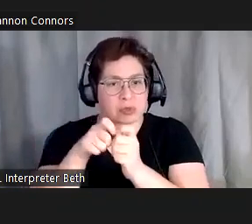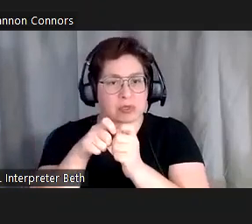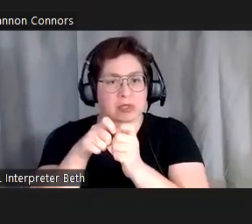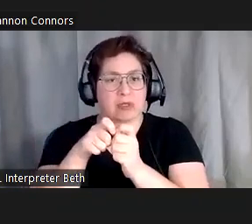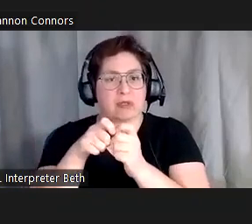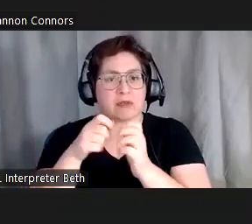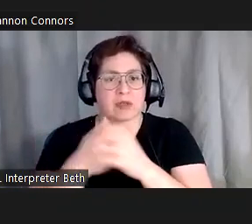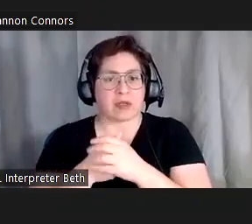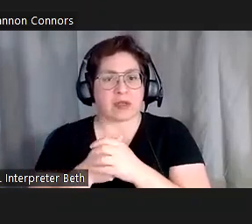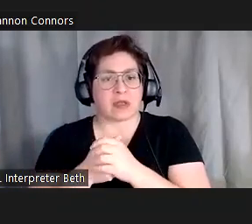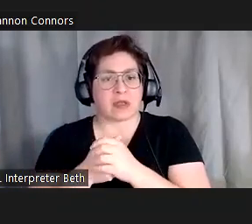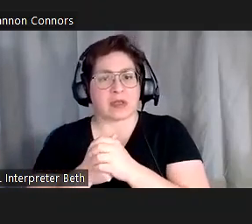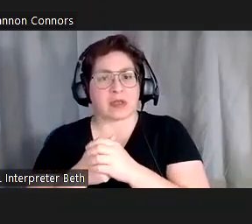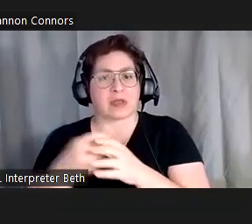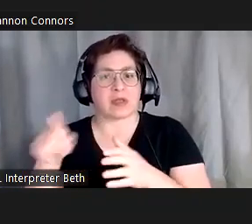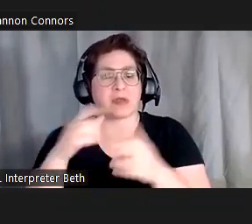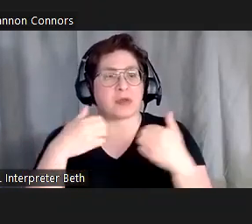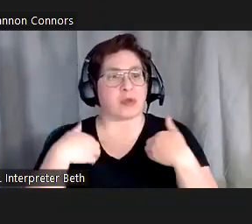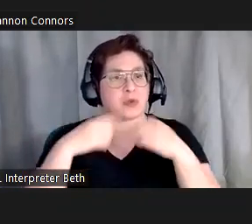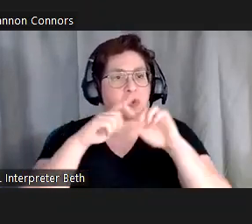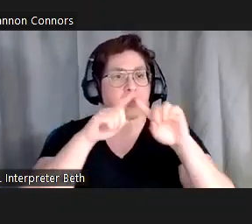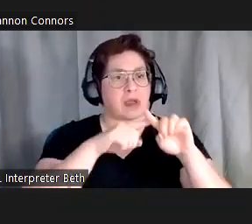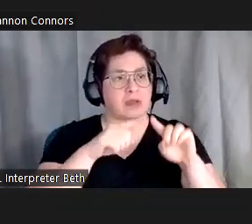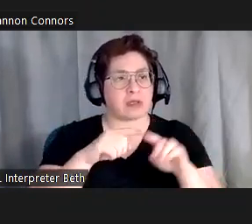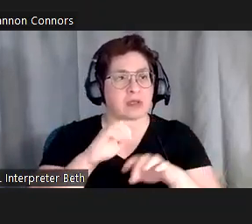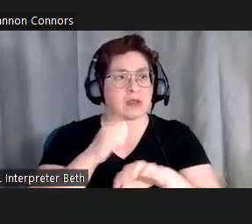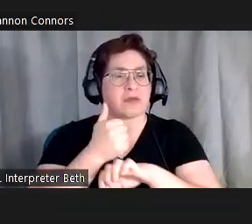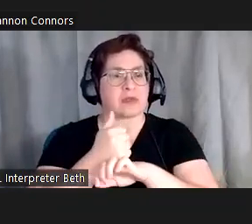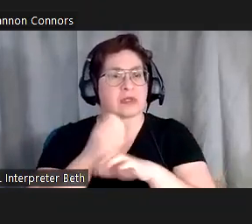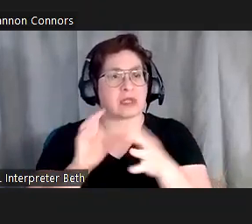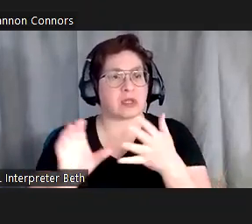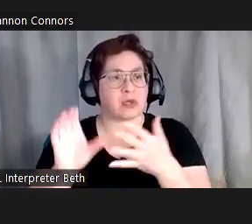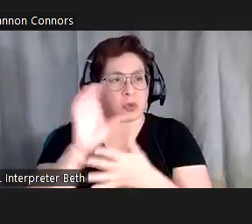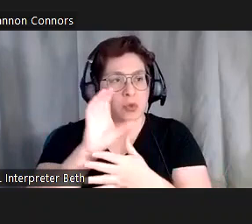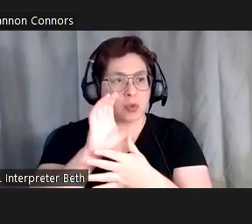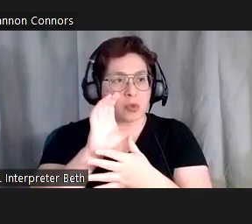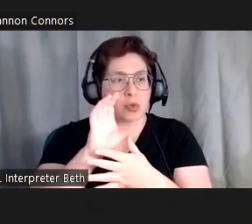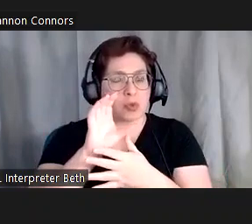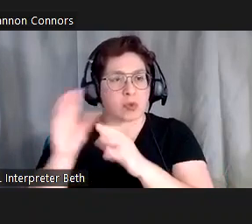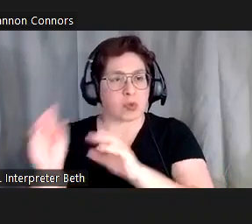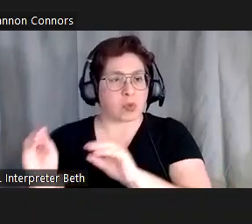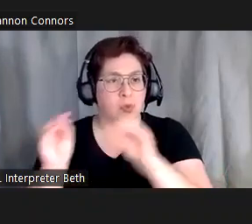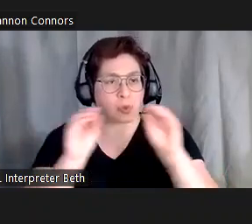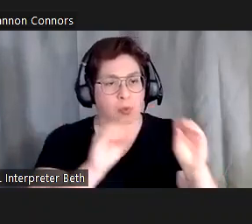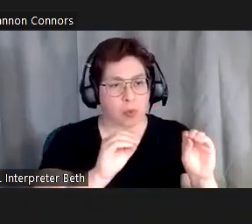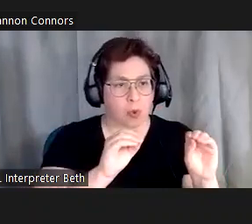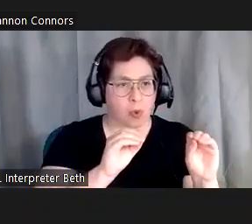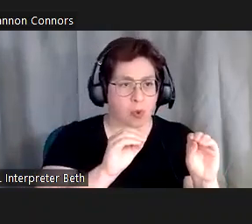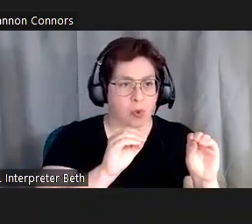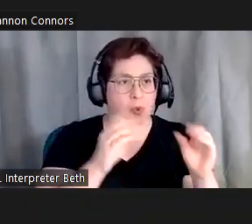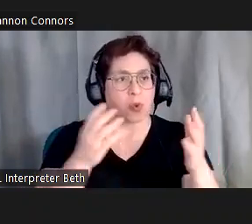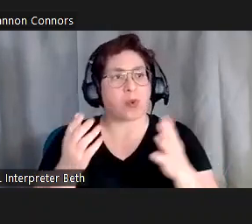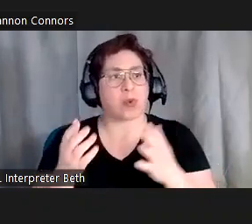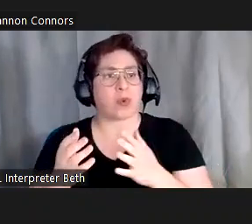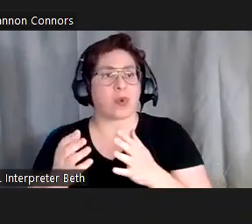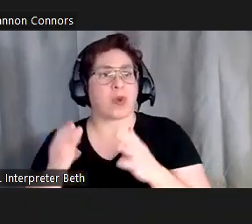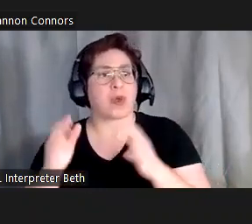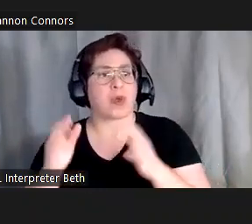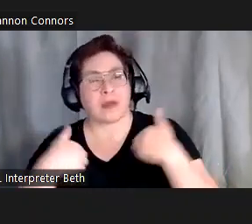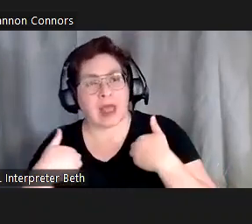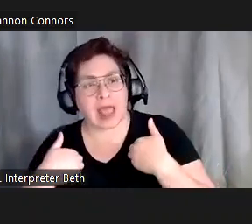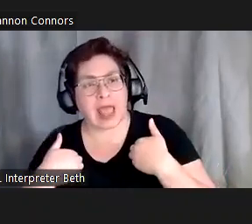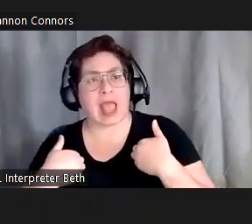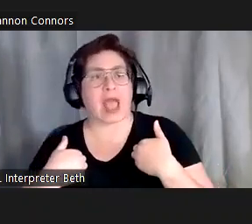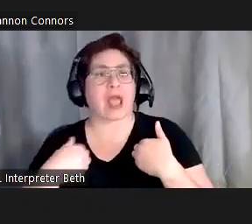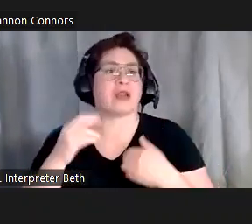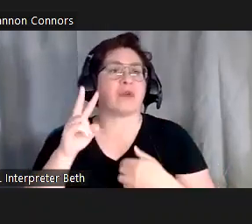assessment. So you will have a different set of criteria for example, mobile versus sessile species, or animals versus plants. And